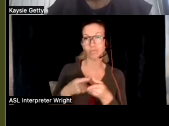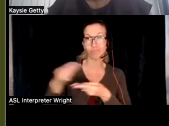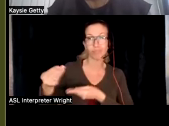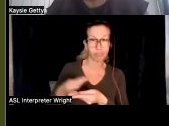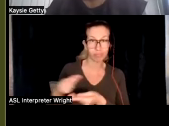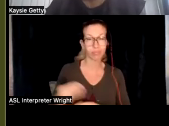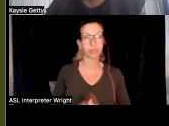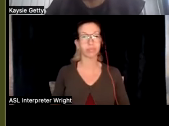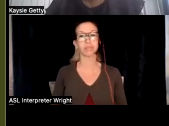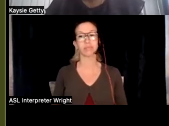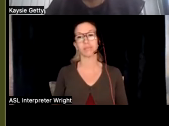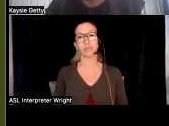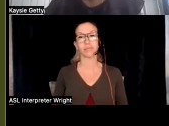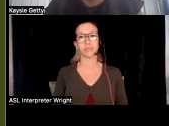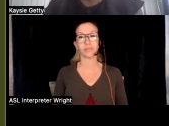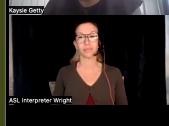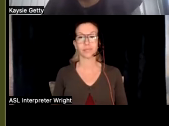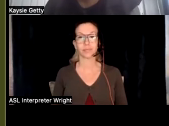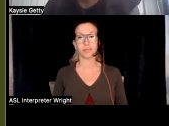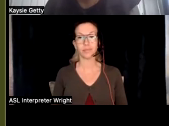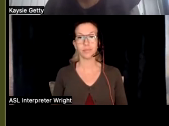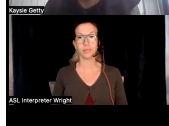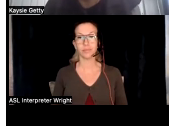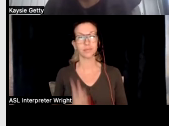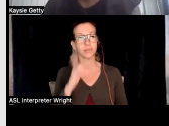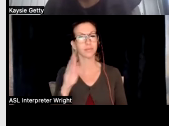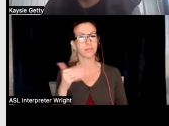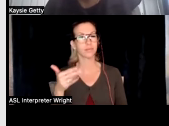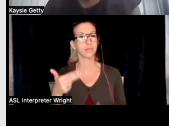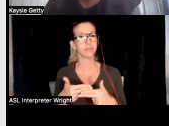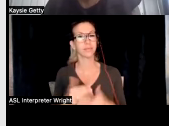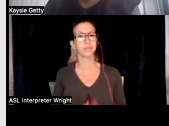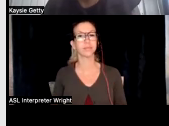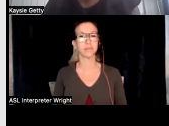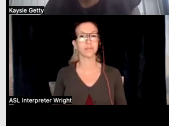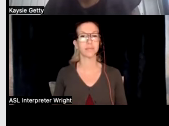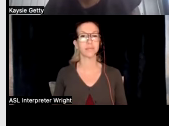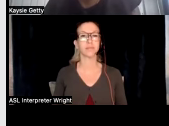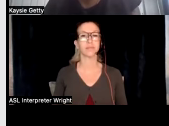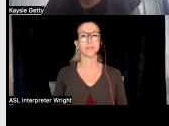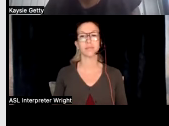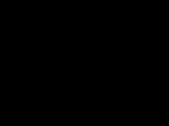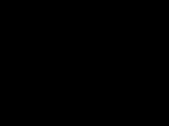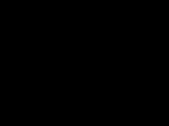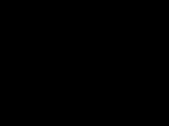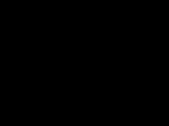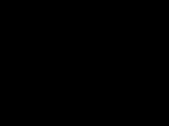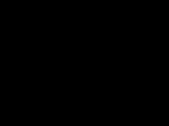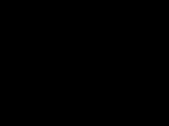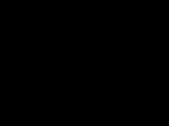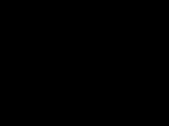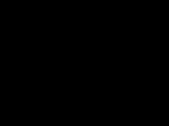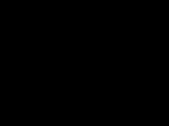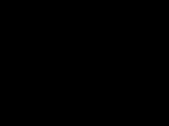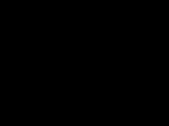We can go ahead to our next slide, which I think is another quick moment of reflection. So given that little